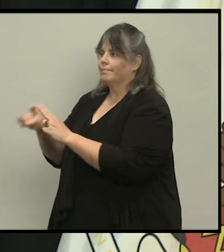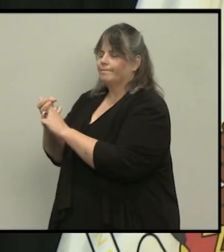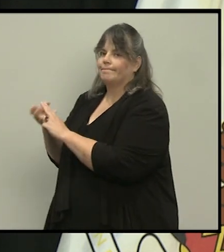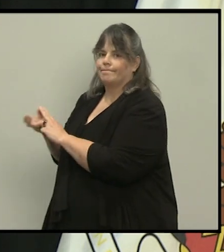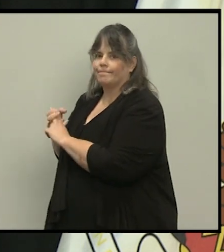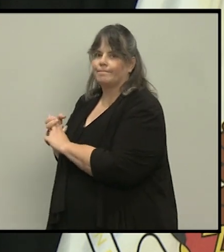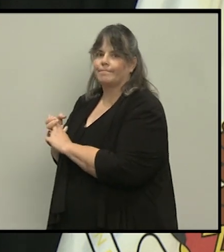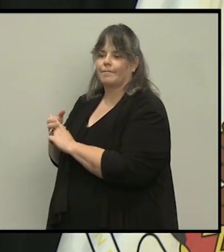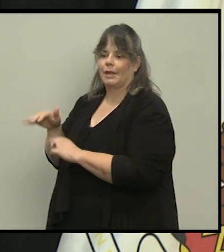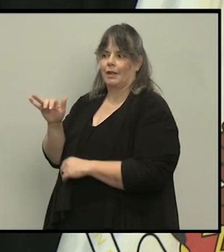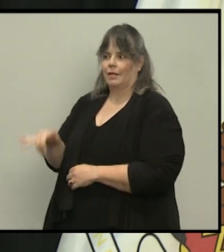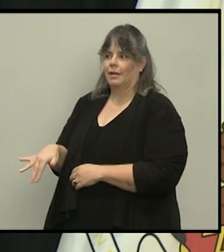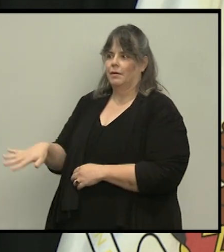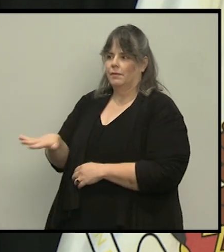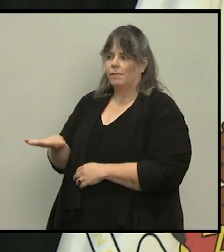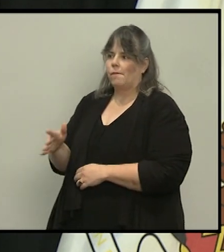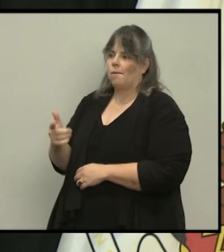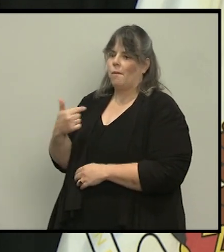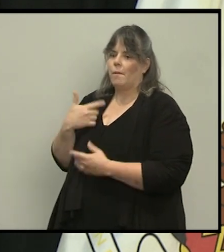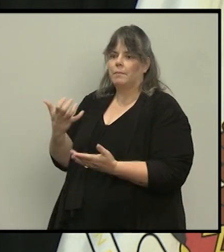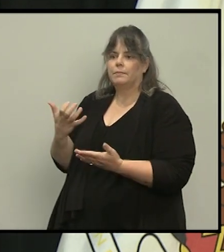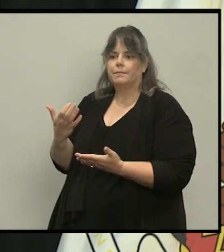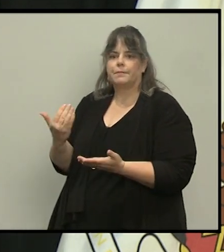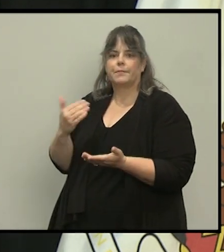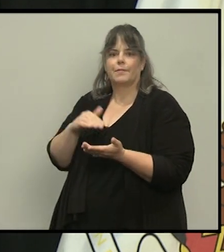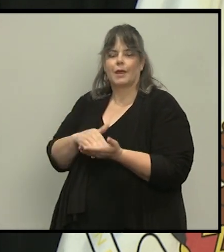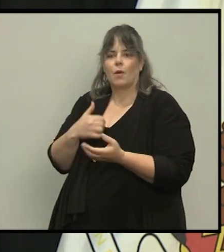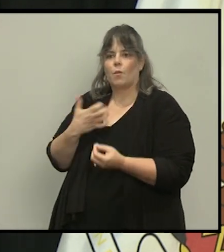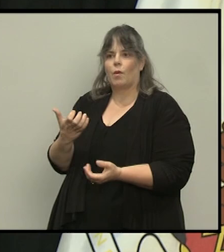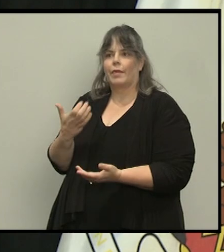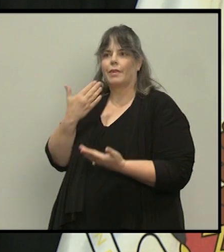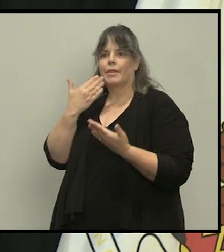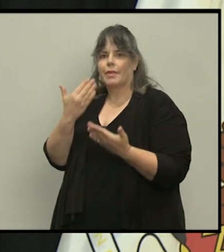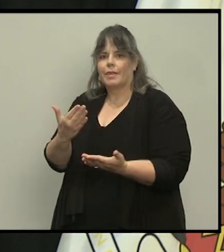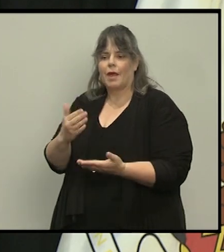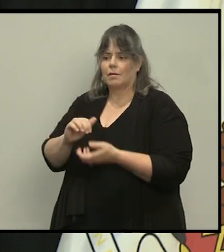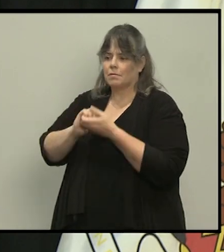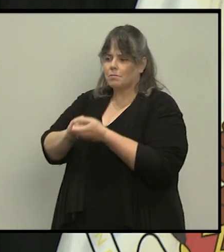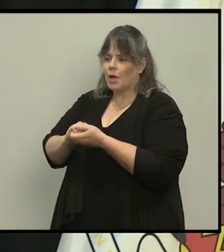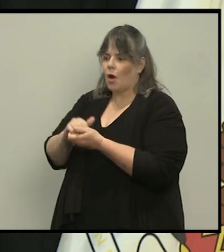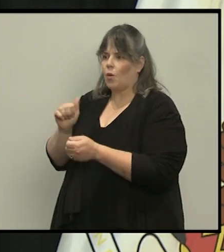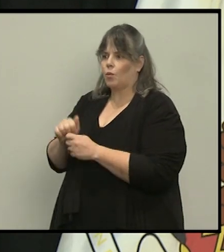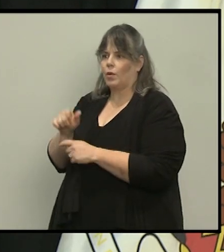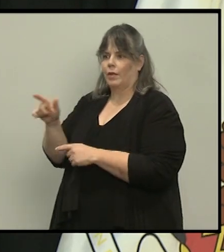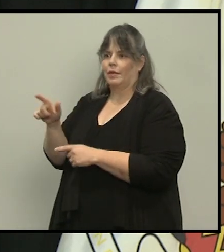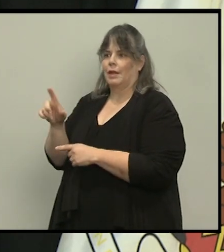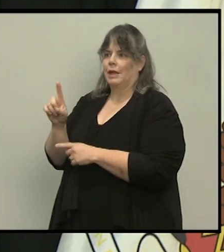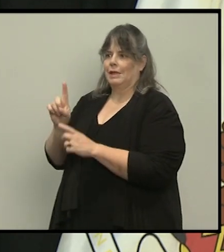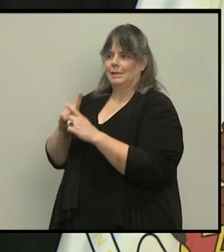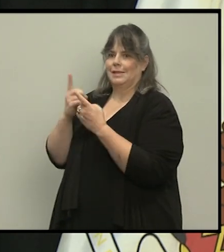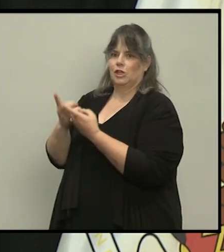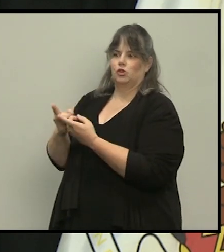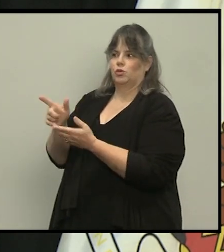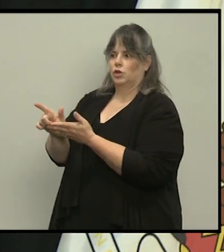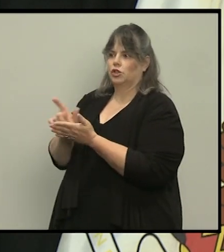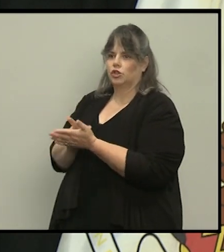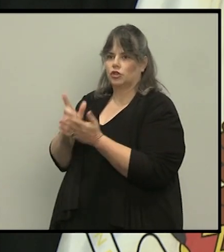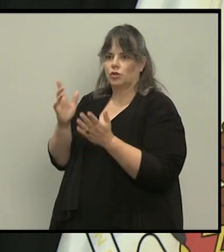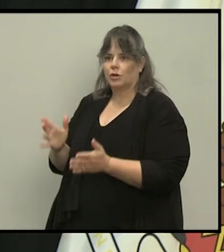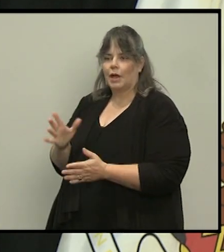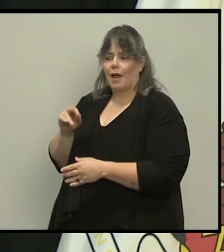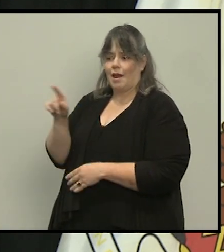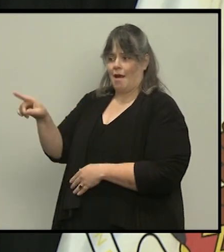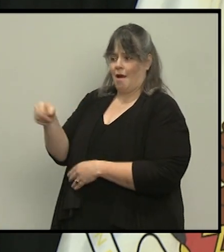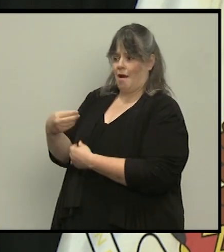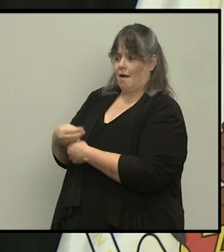cases. Again, I'd like to thank our partnership with the district attorney and his office. They